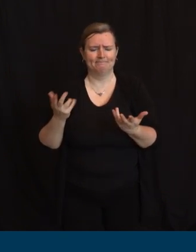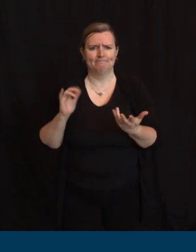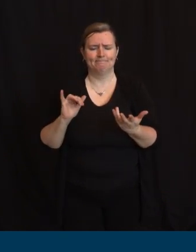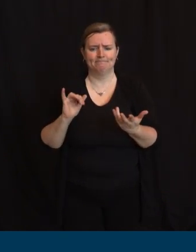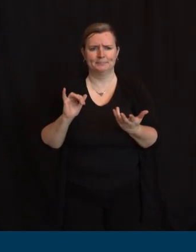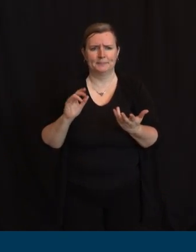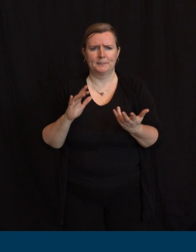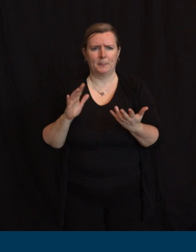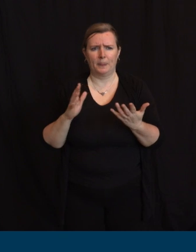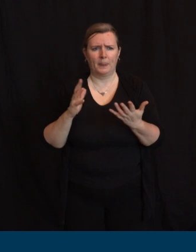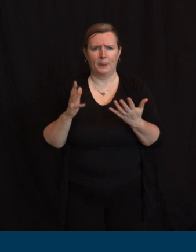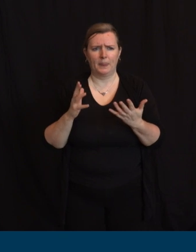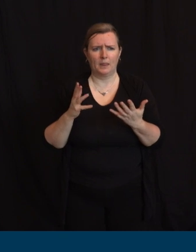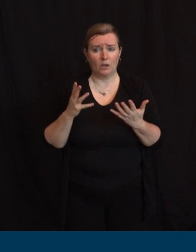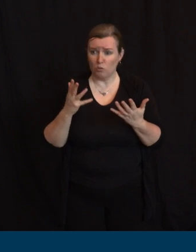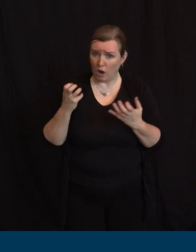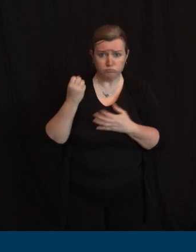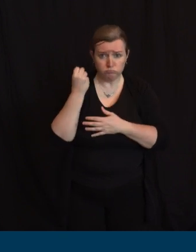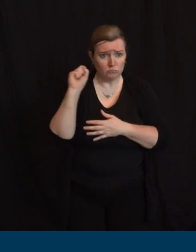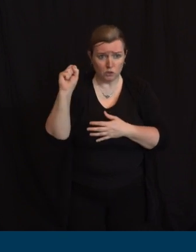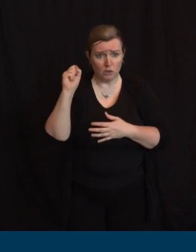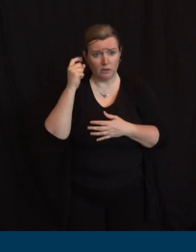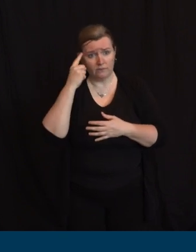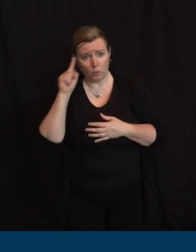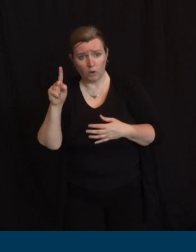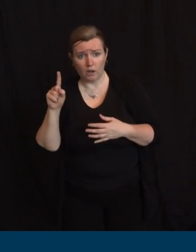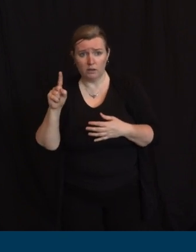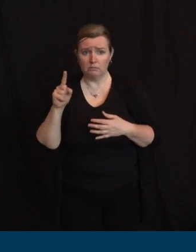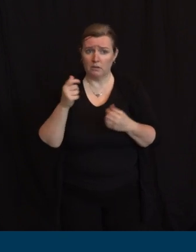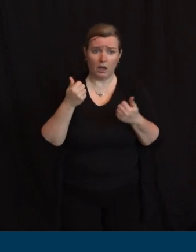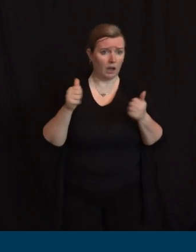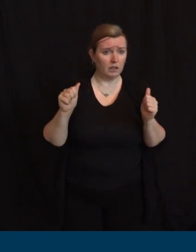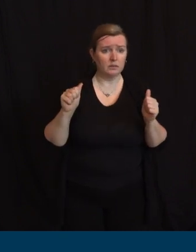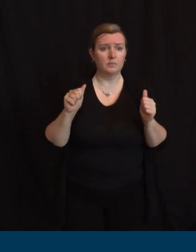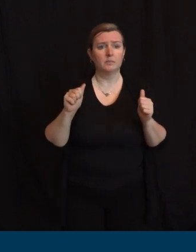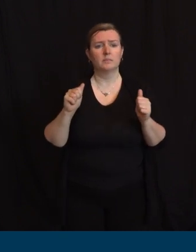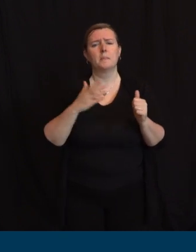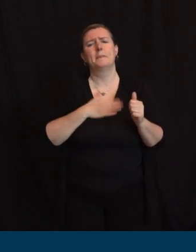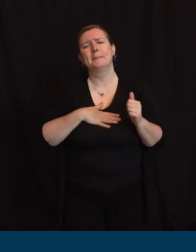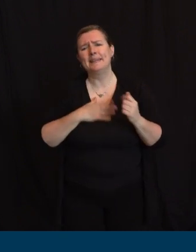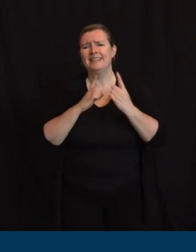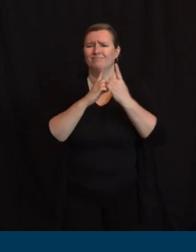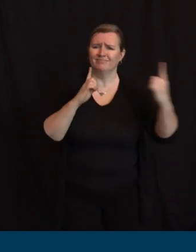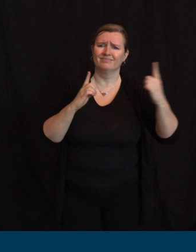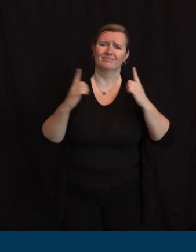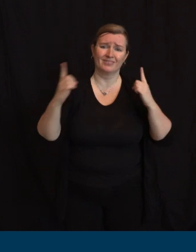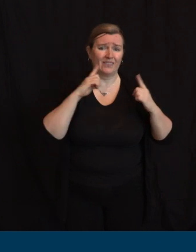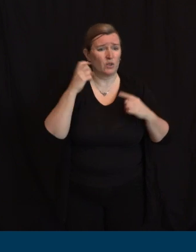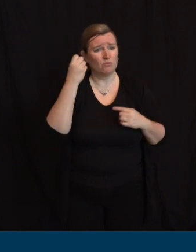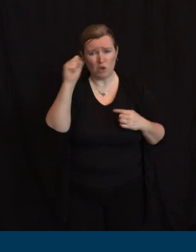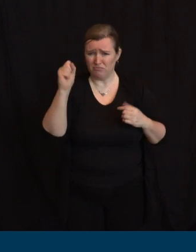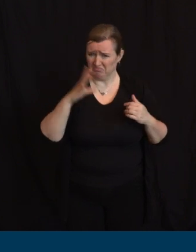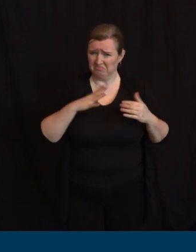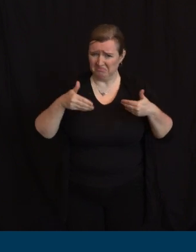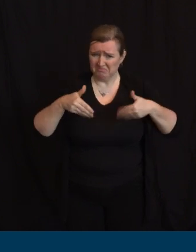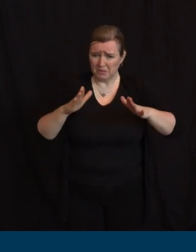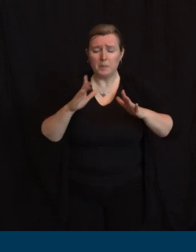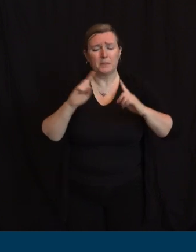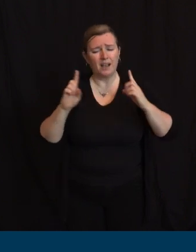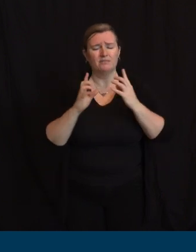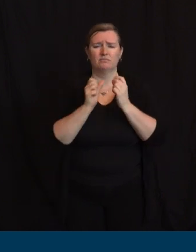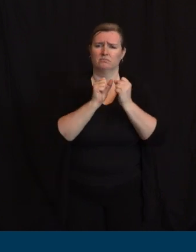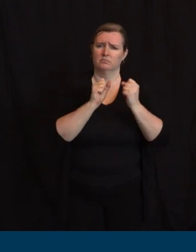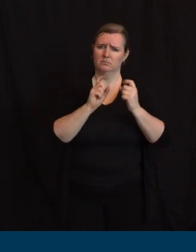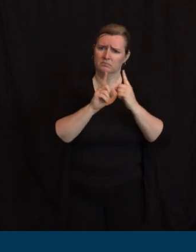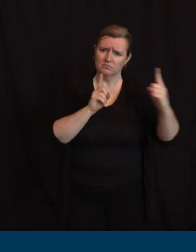them with an extended comment period. We've got to provide, I think it was South Jersey in particular, I mentioned the point, you got to have an 800 number with a